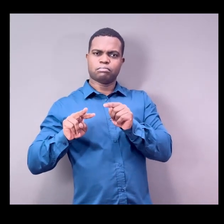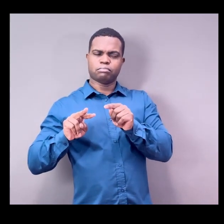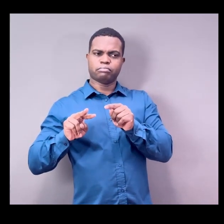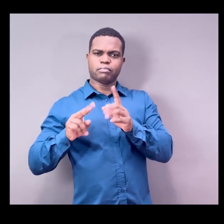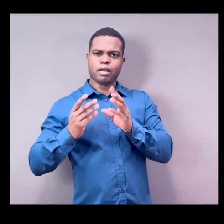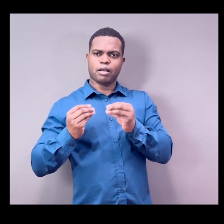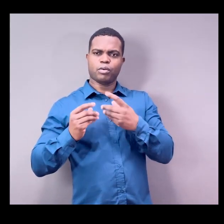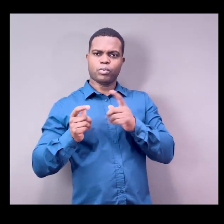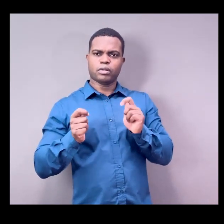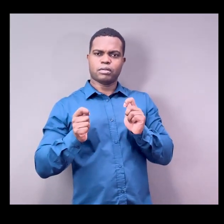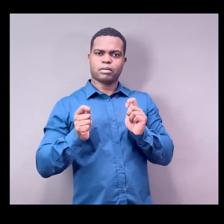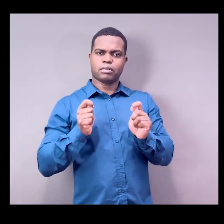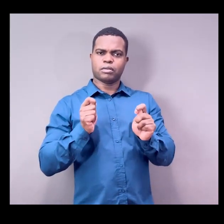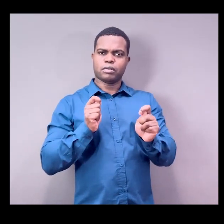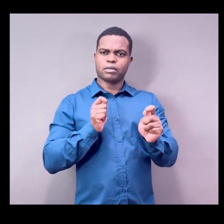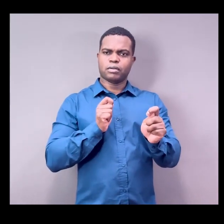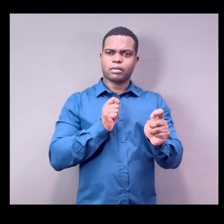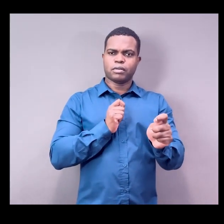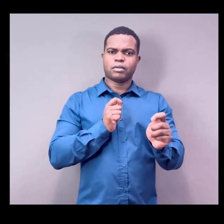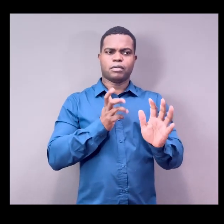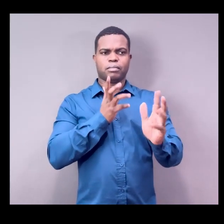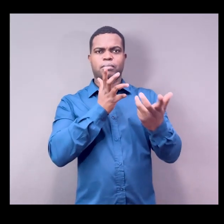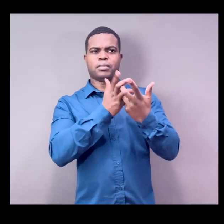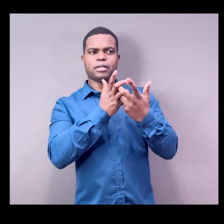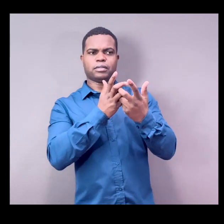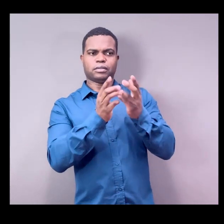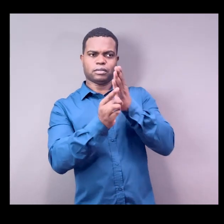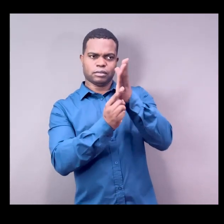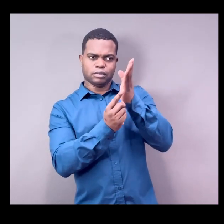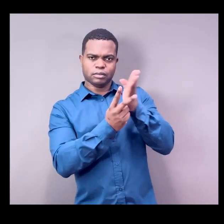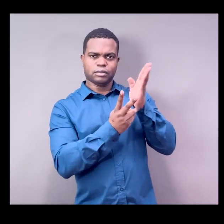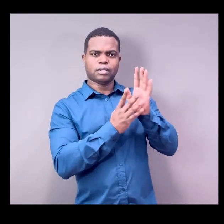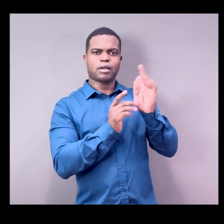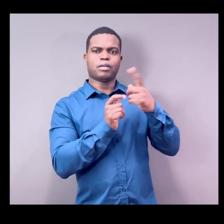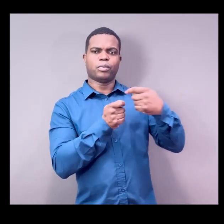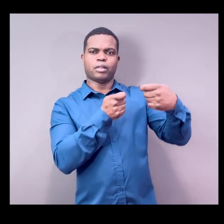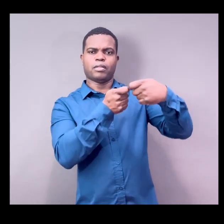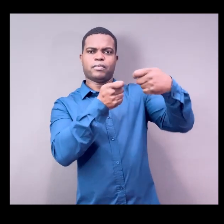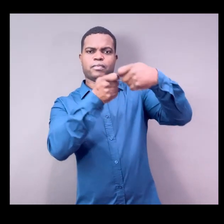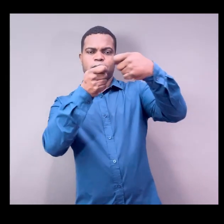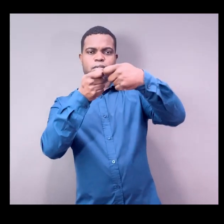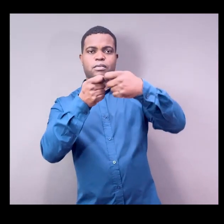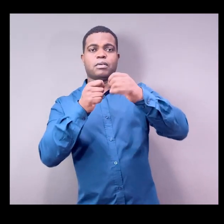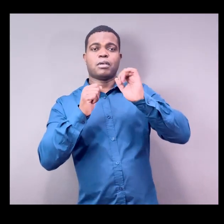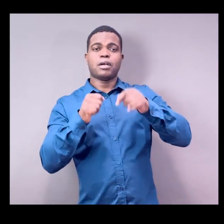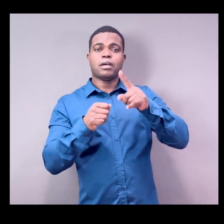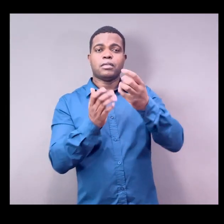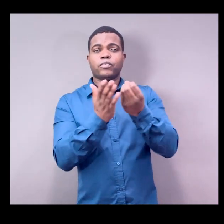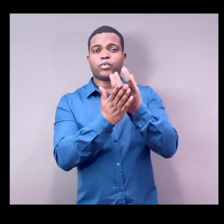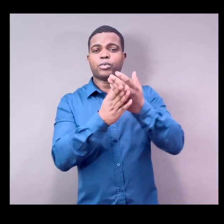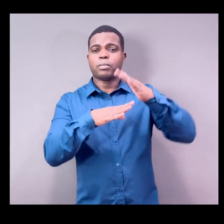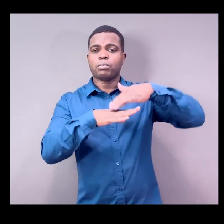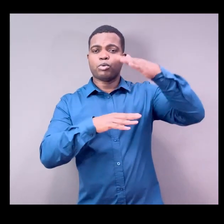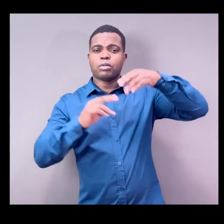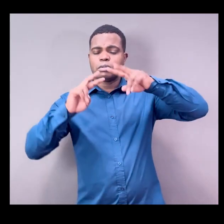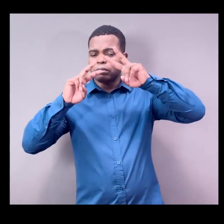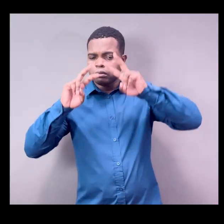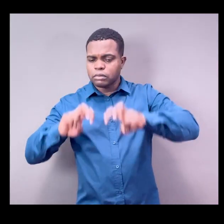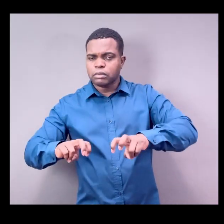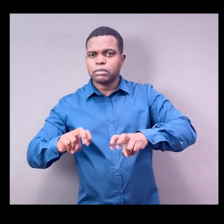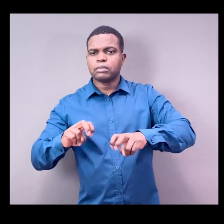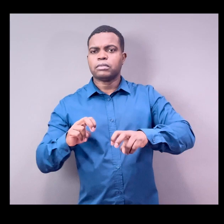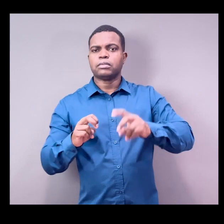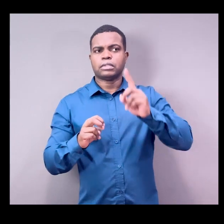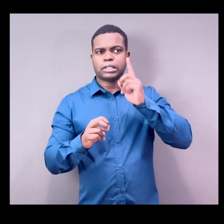from internal and external sources, maybe within your organization, you can check what information